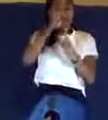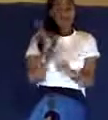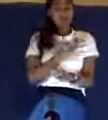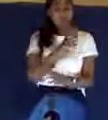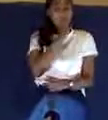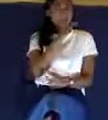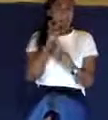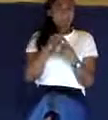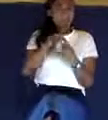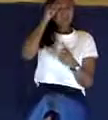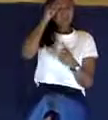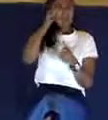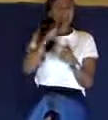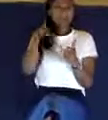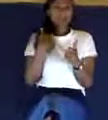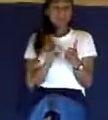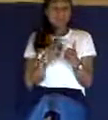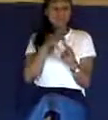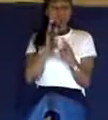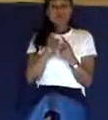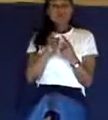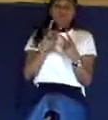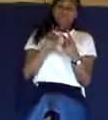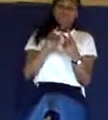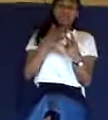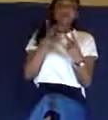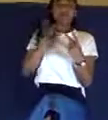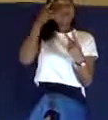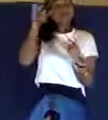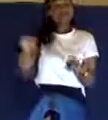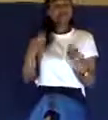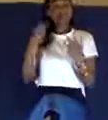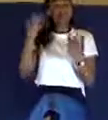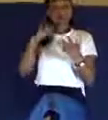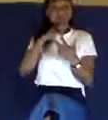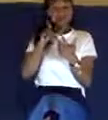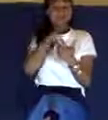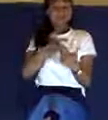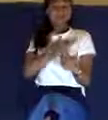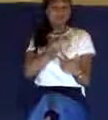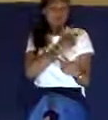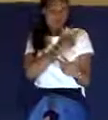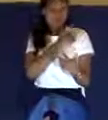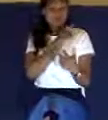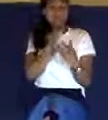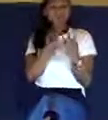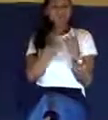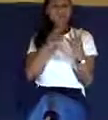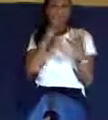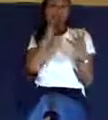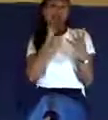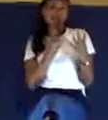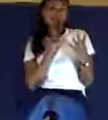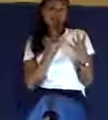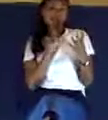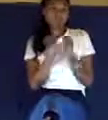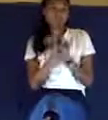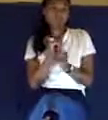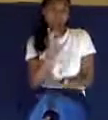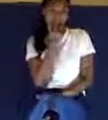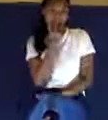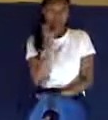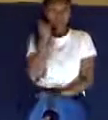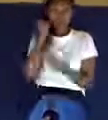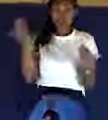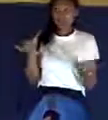burdens. Be thankful for her sacrifices. Be loyal in her later years. Be patient with her faults. And if you're here